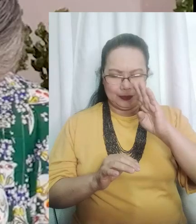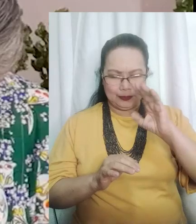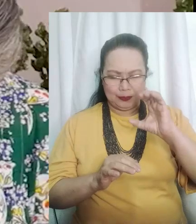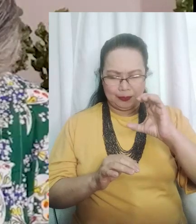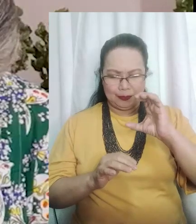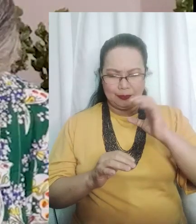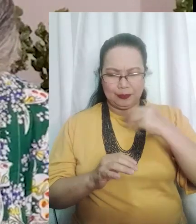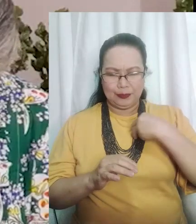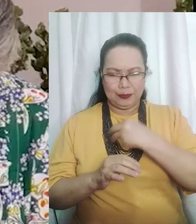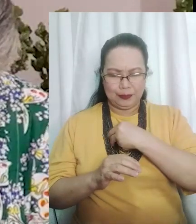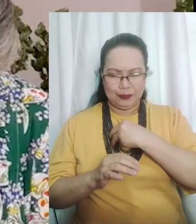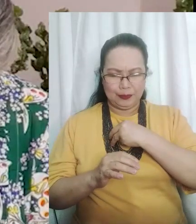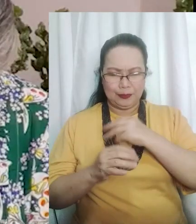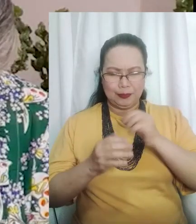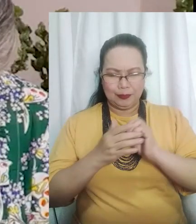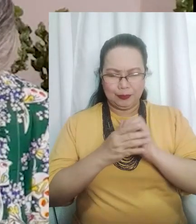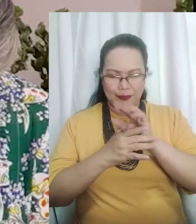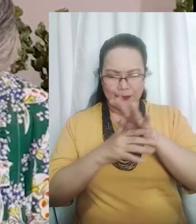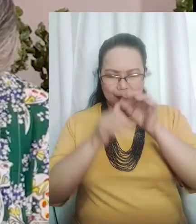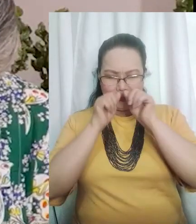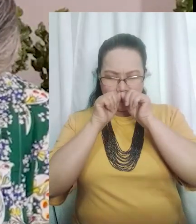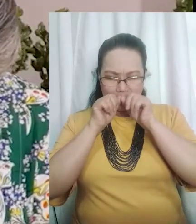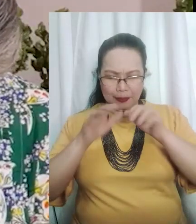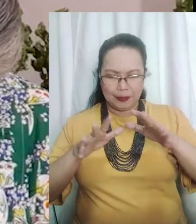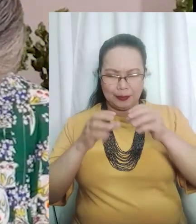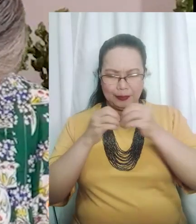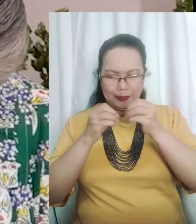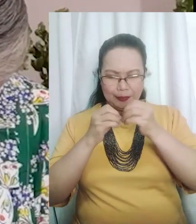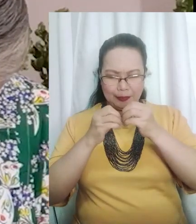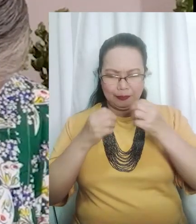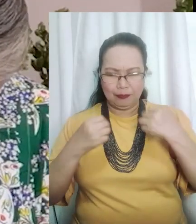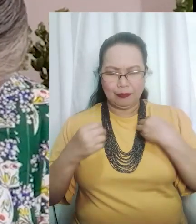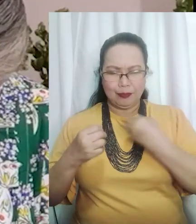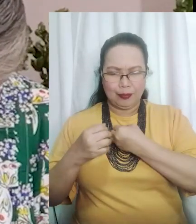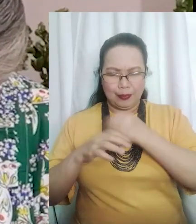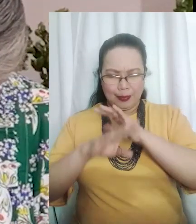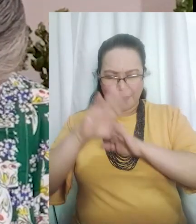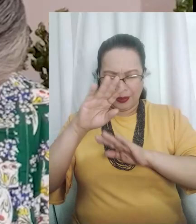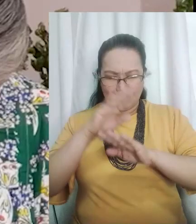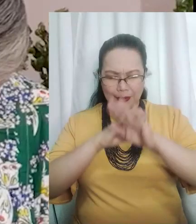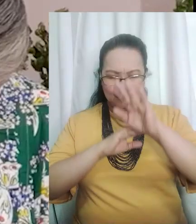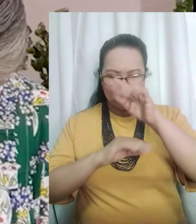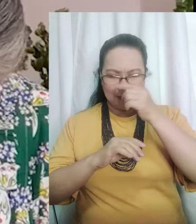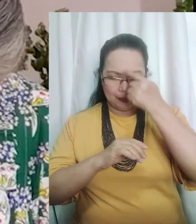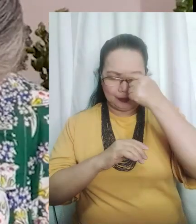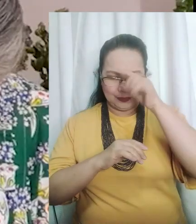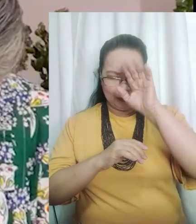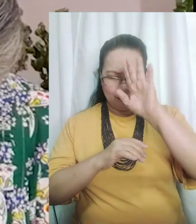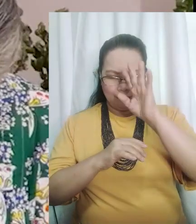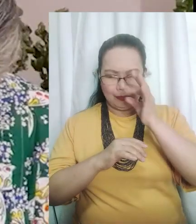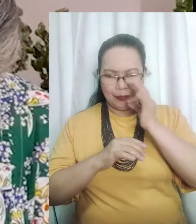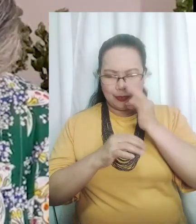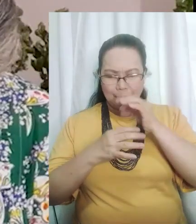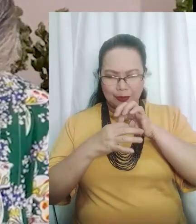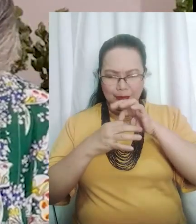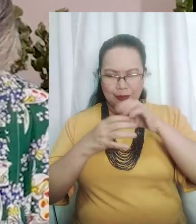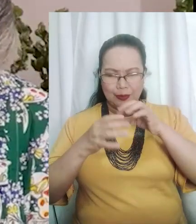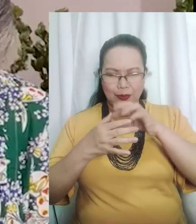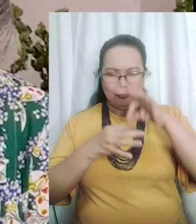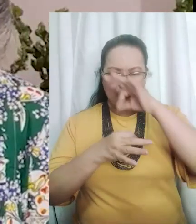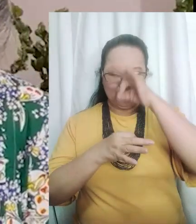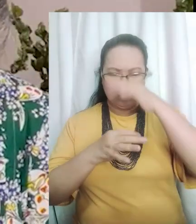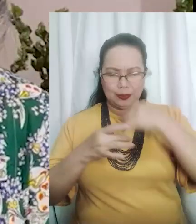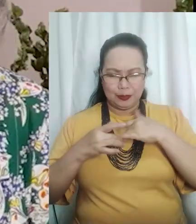overflow our cup, not only of the things we can hold in our hands, but with the fruits of the Holy Spirit in our